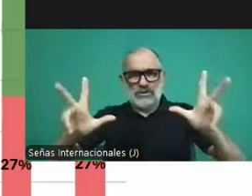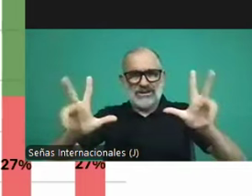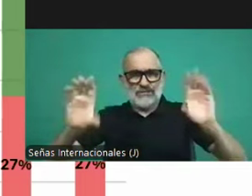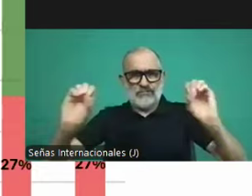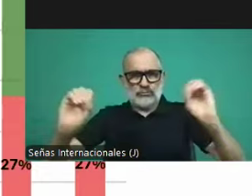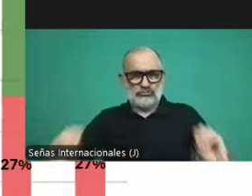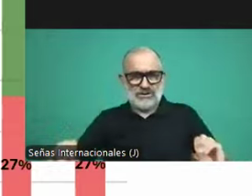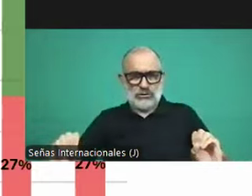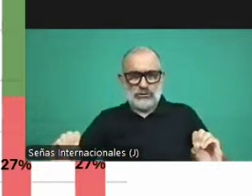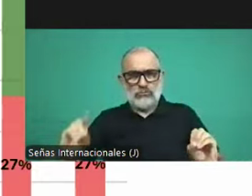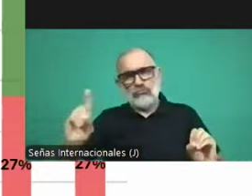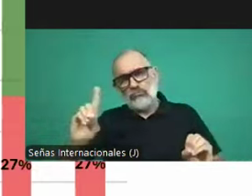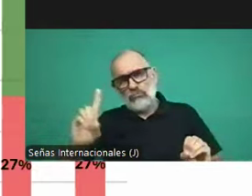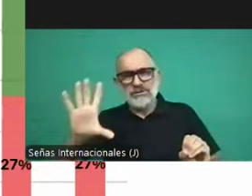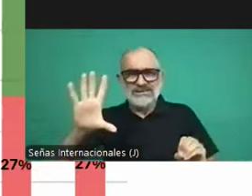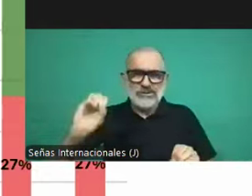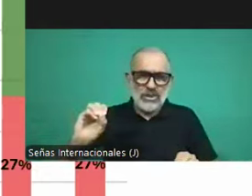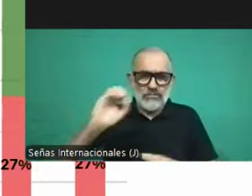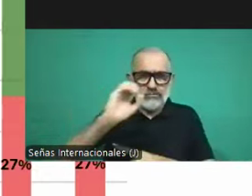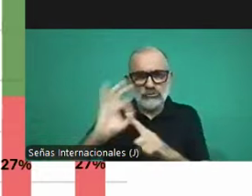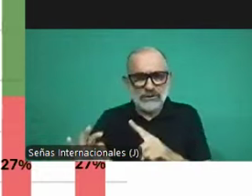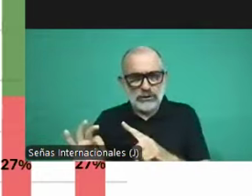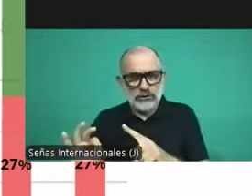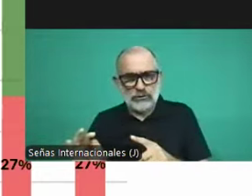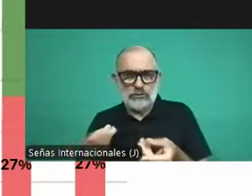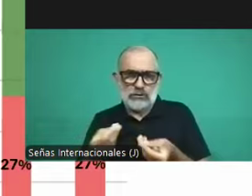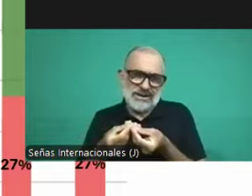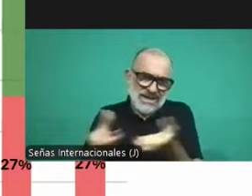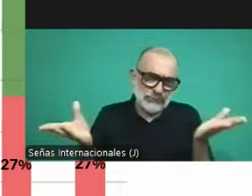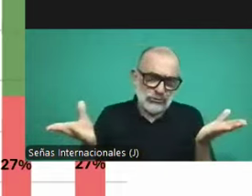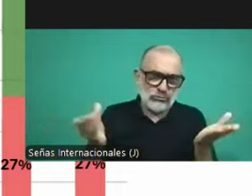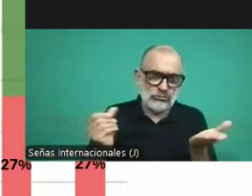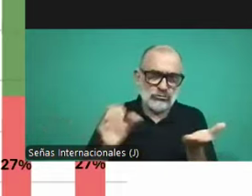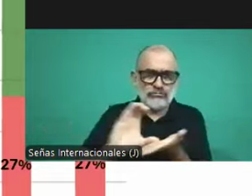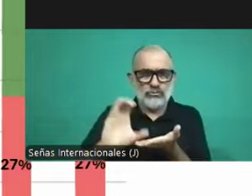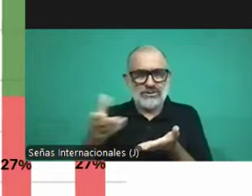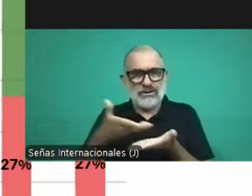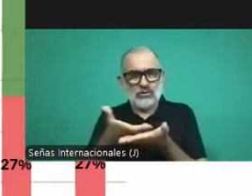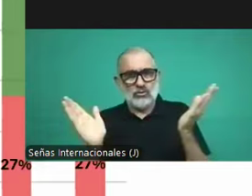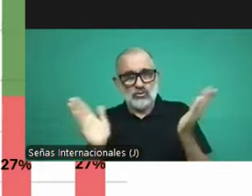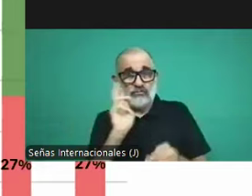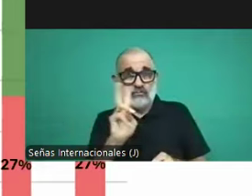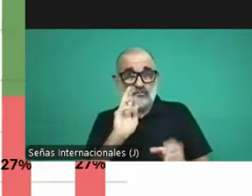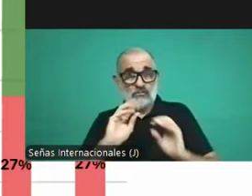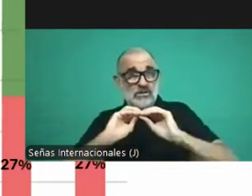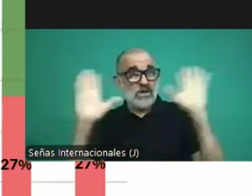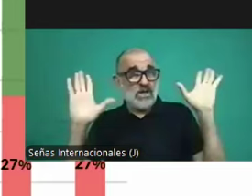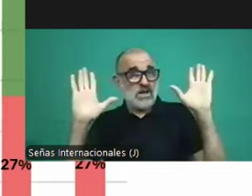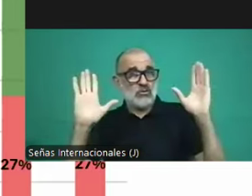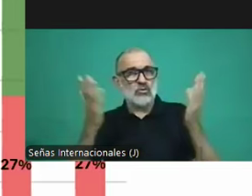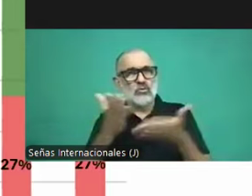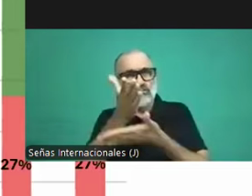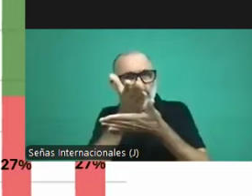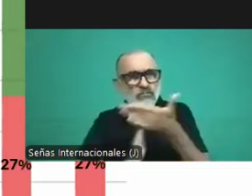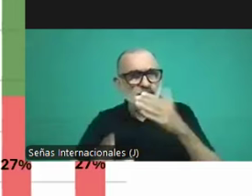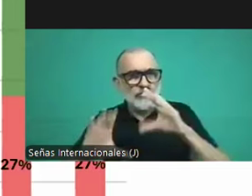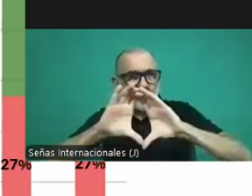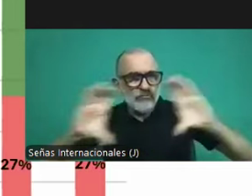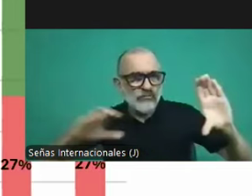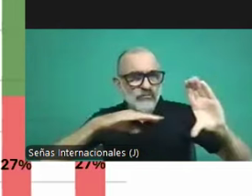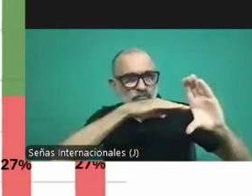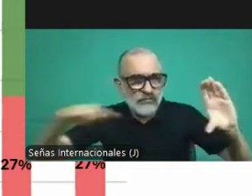53% of this end and 47% in public expenditure. We are able to see how as of the year 2007,